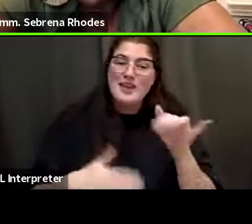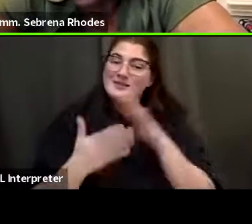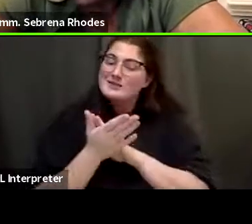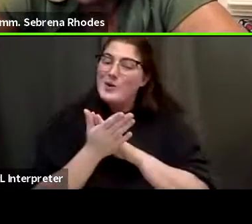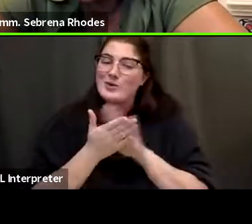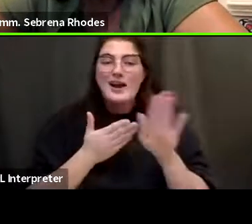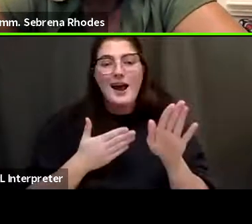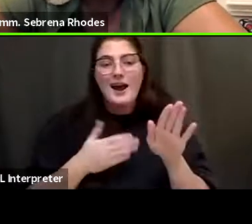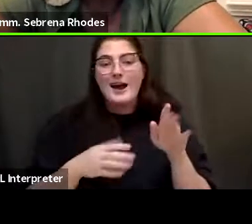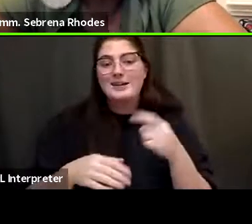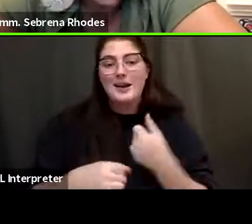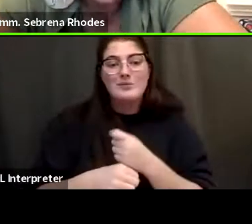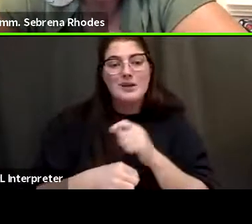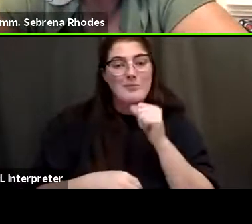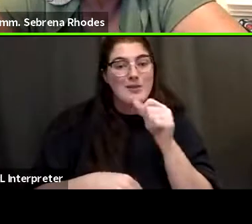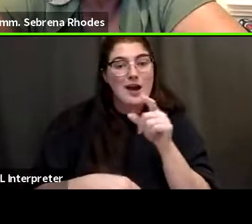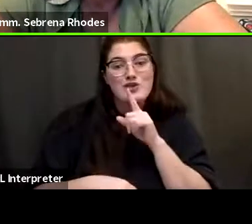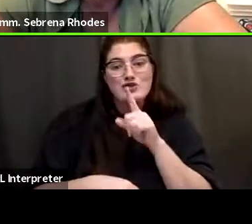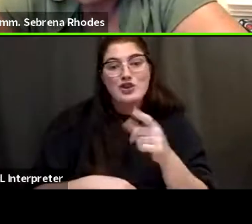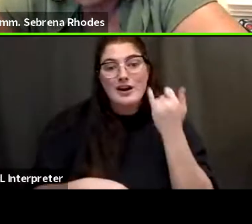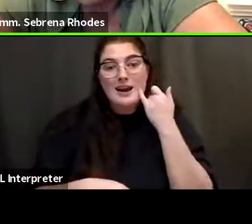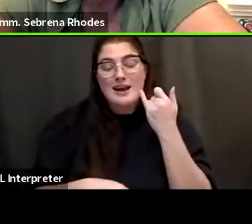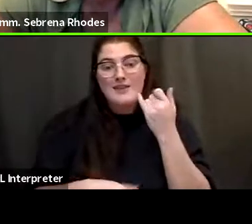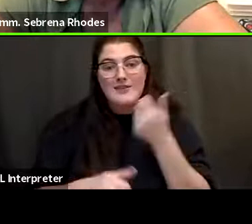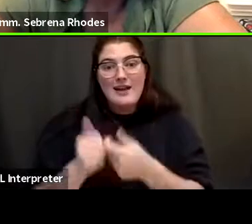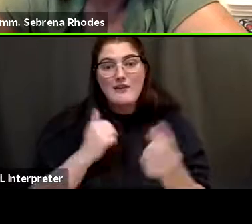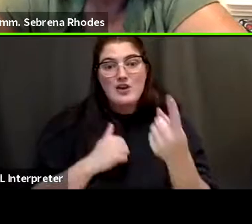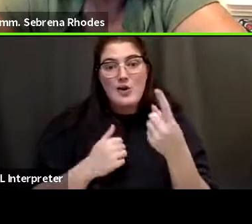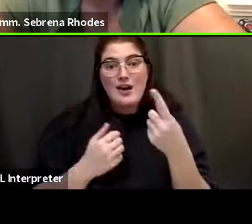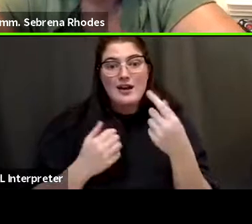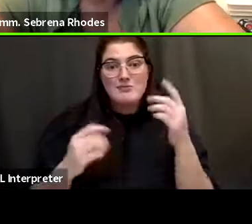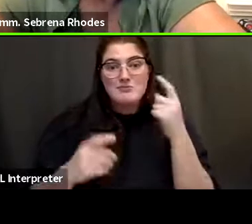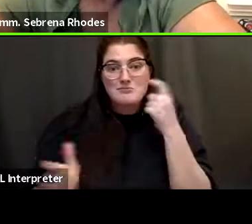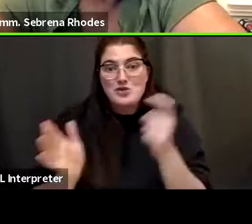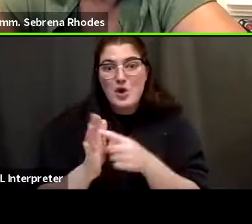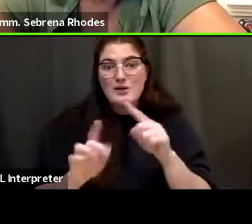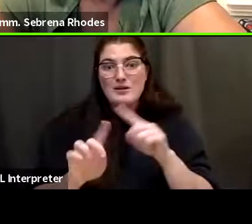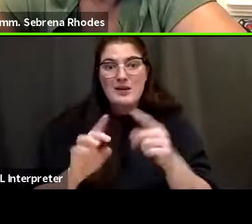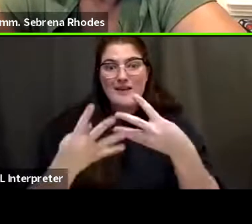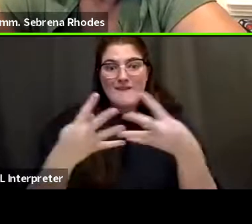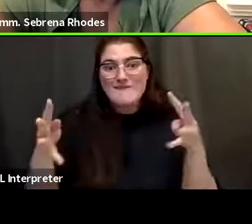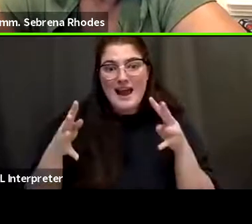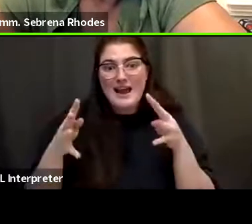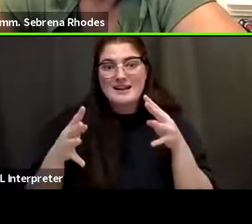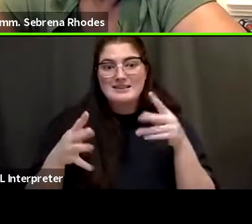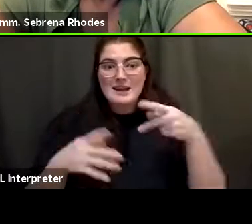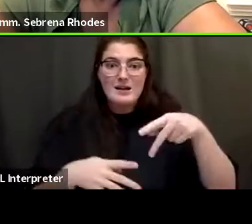if everyone have noticed that the fence at Lewis Crow Park has been fixed.